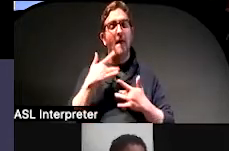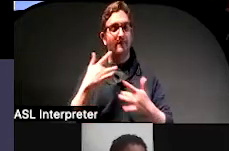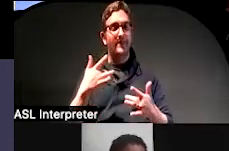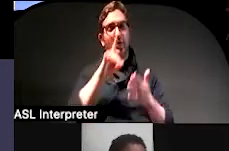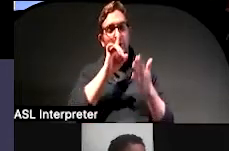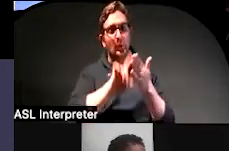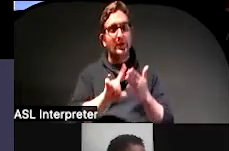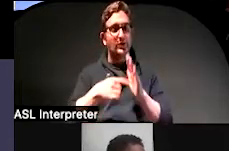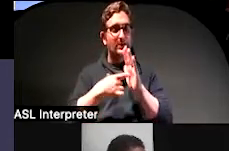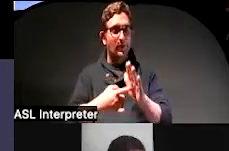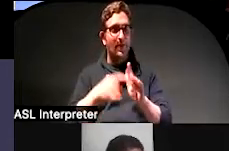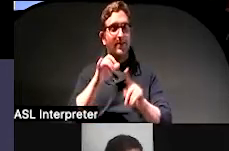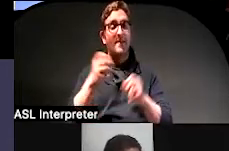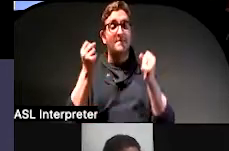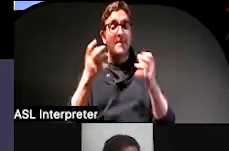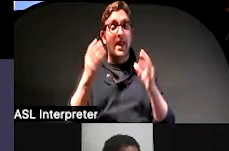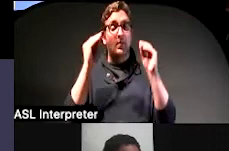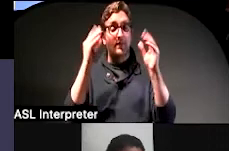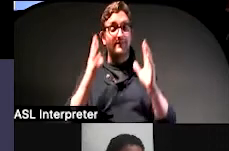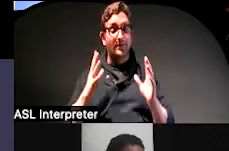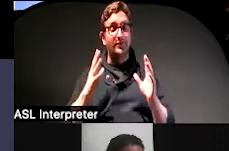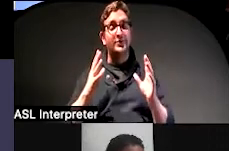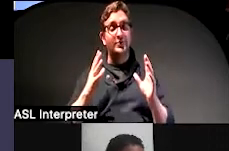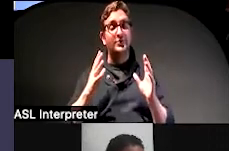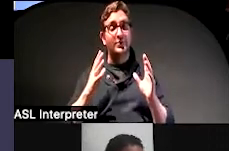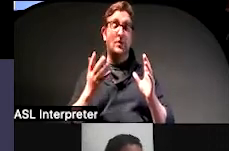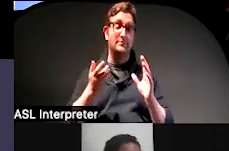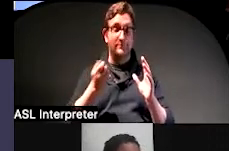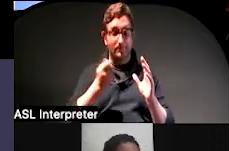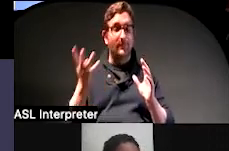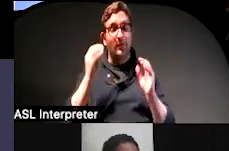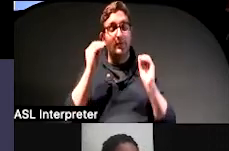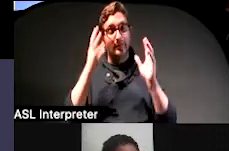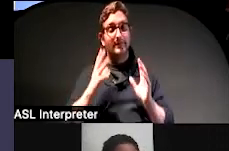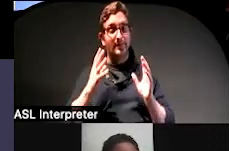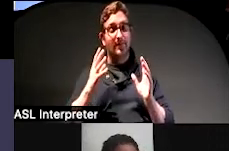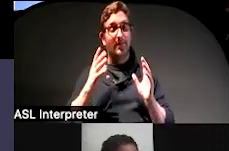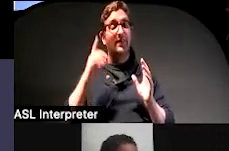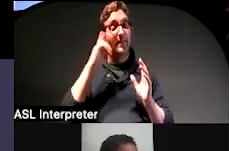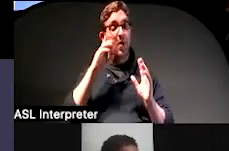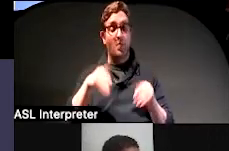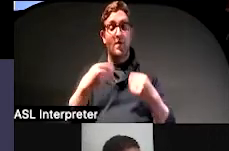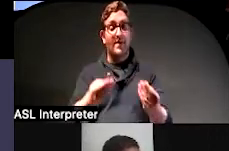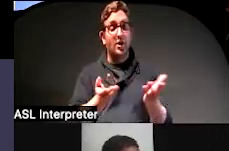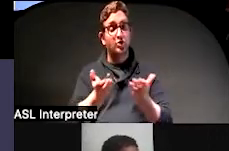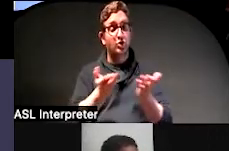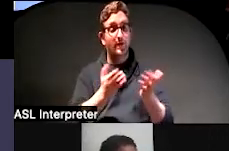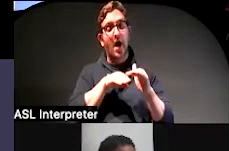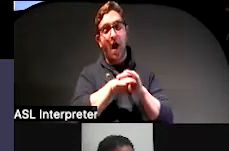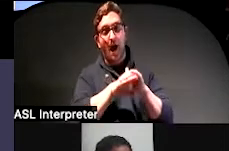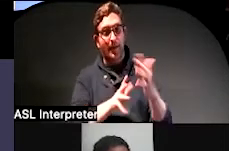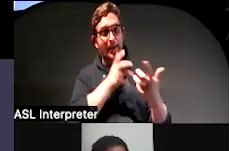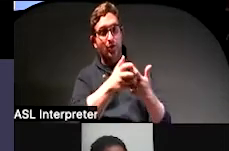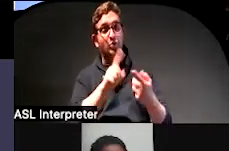to indicate that many professors, a substantial amount of professors, think that providing services and accommodations to students